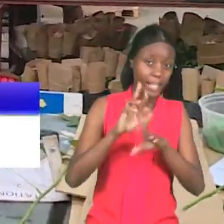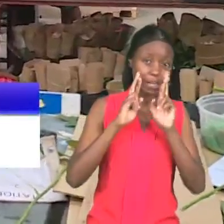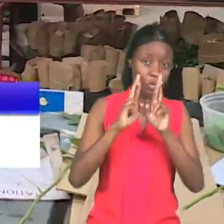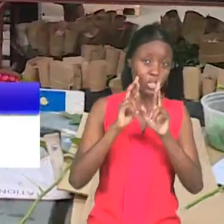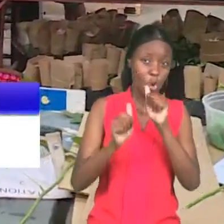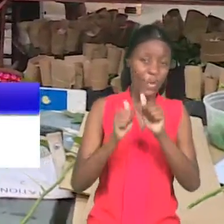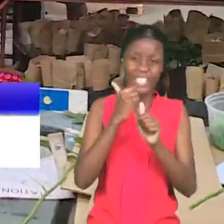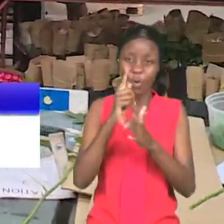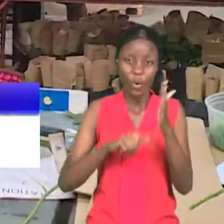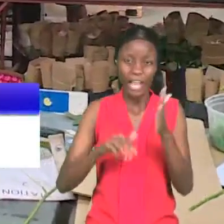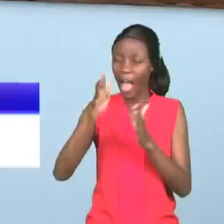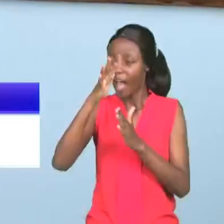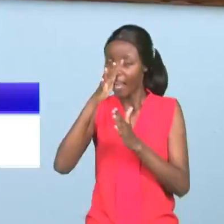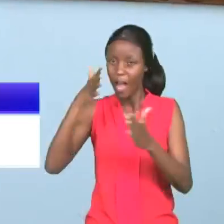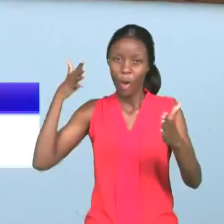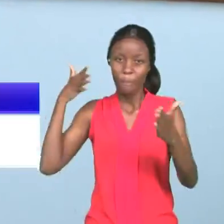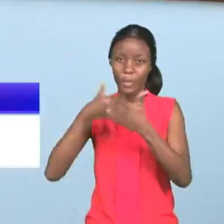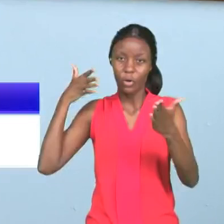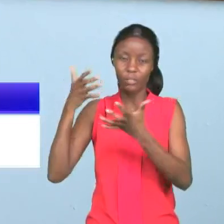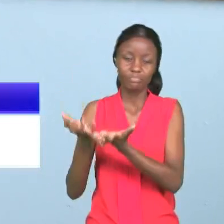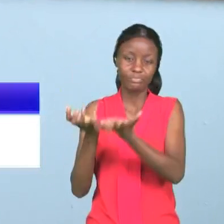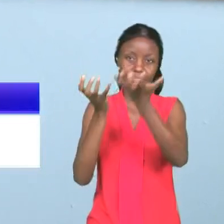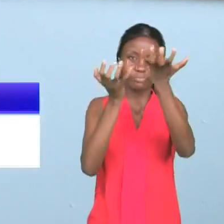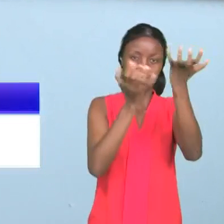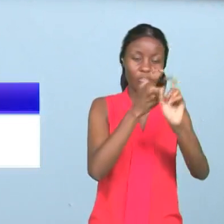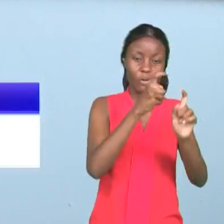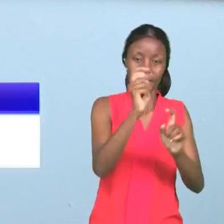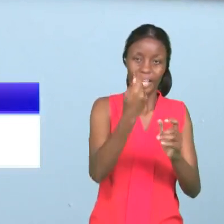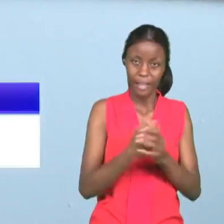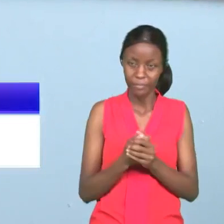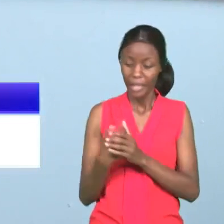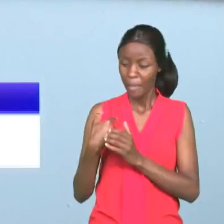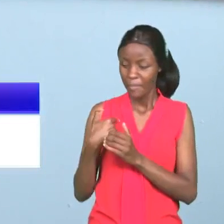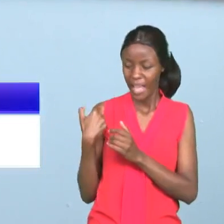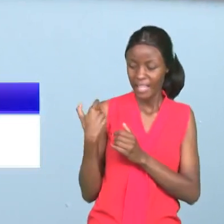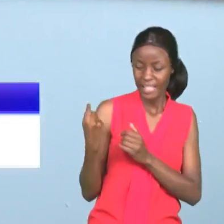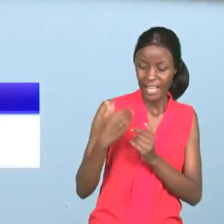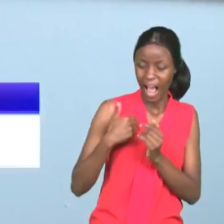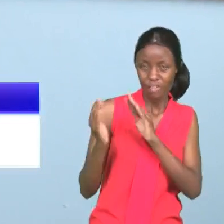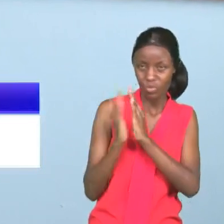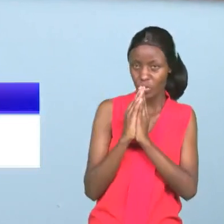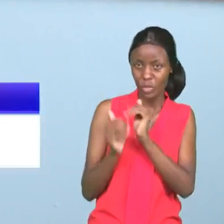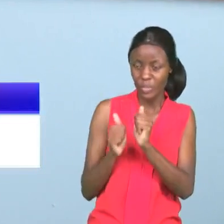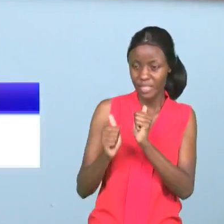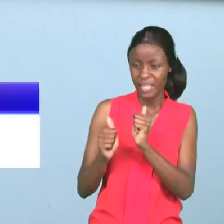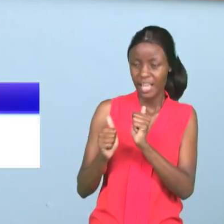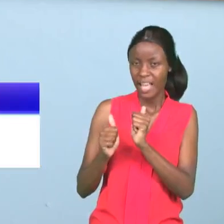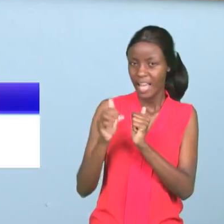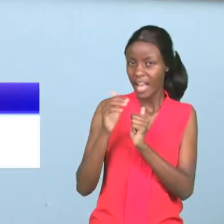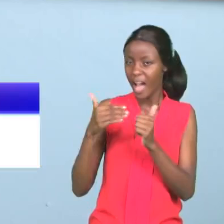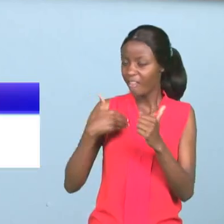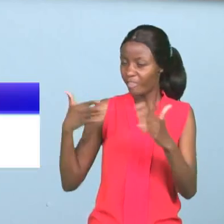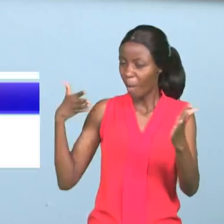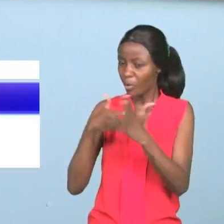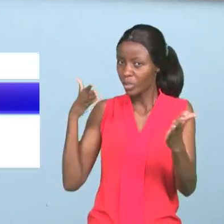banned flowers export from Kenya. I saw recently in the media there were stories that there is a ban